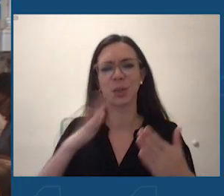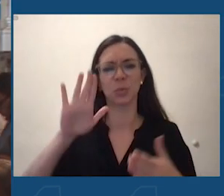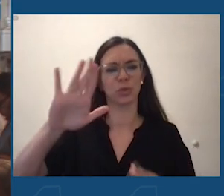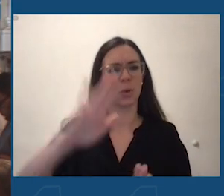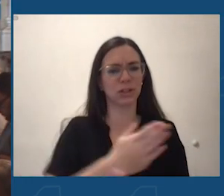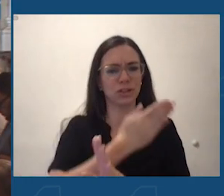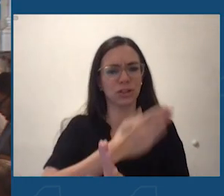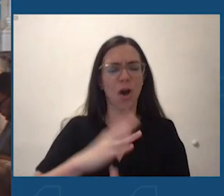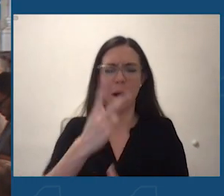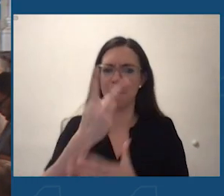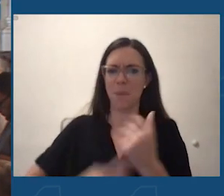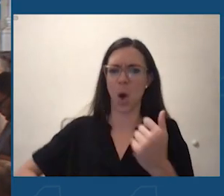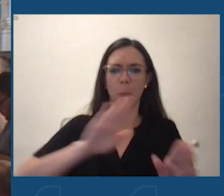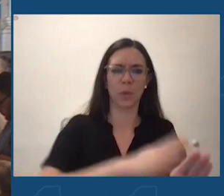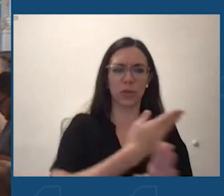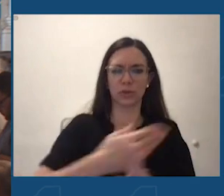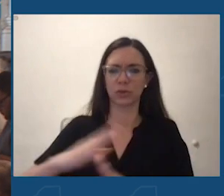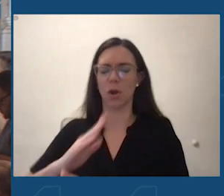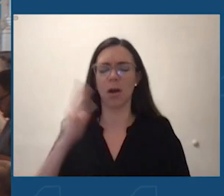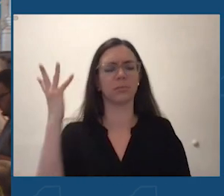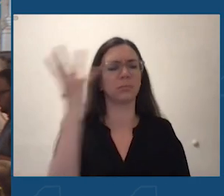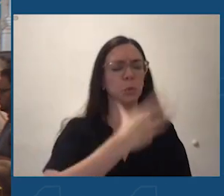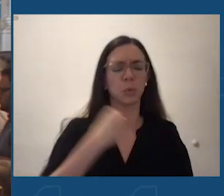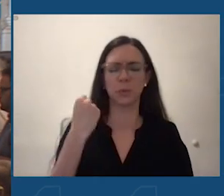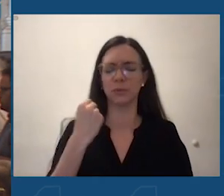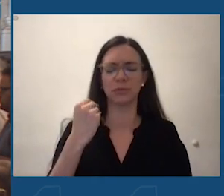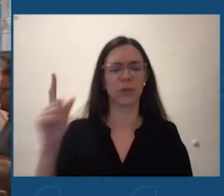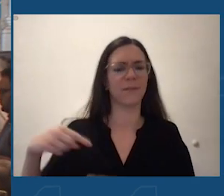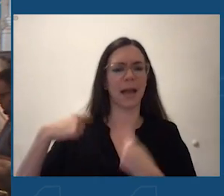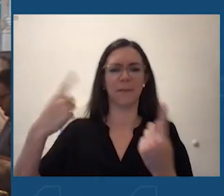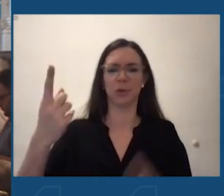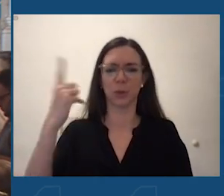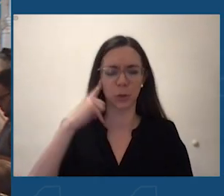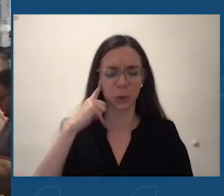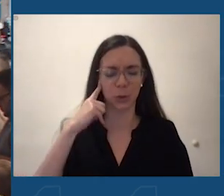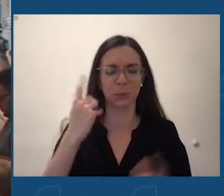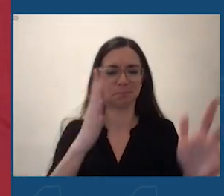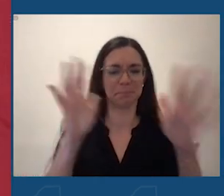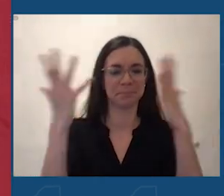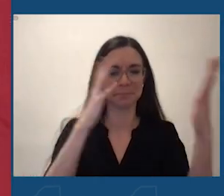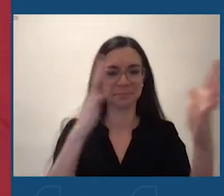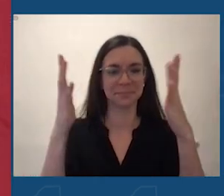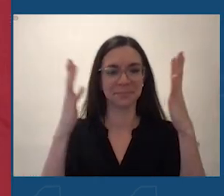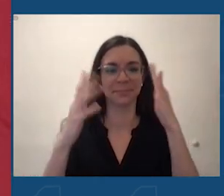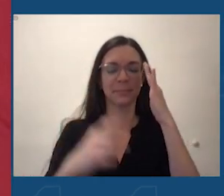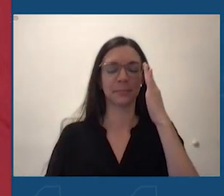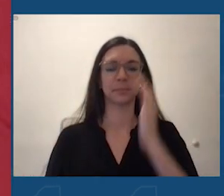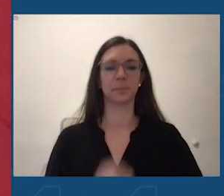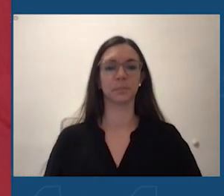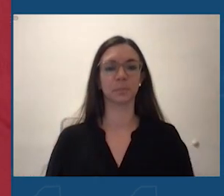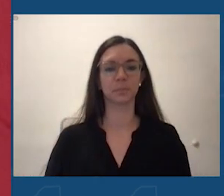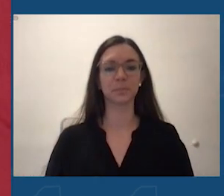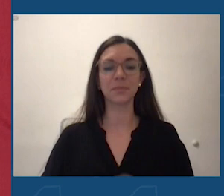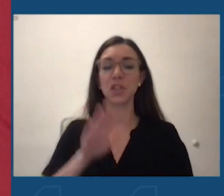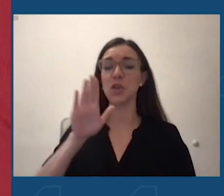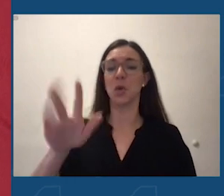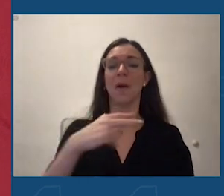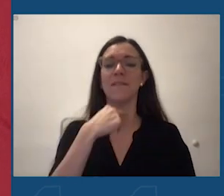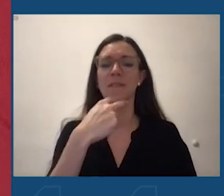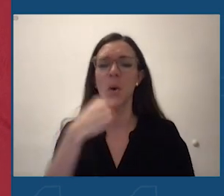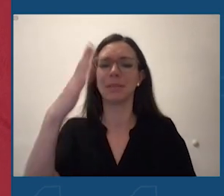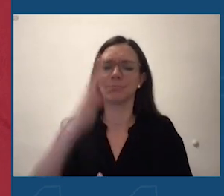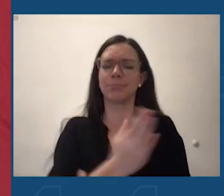I have ever heard. The passion in your voice was